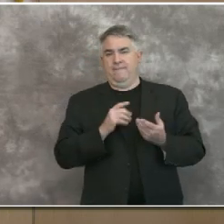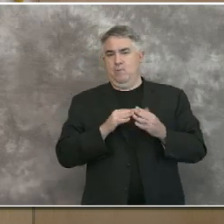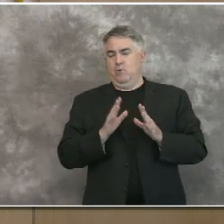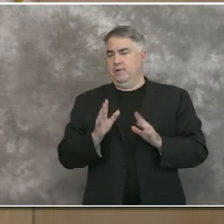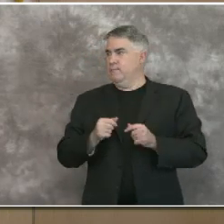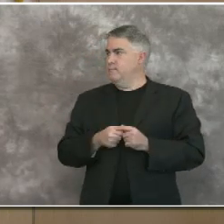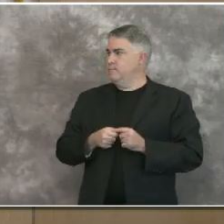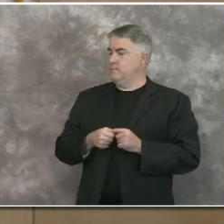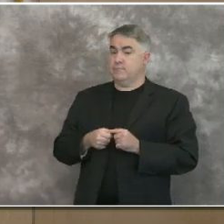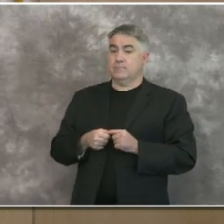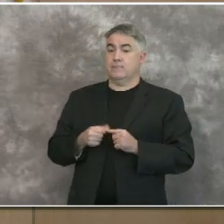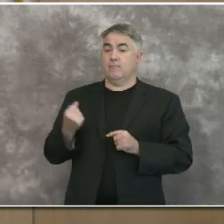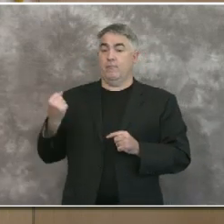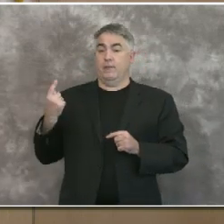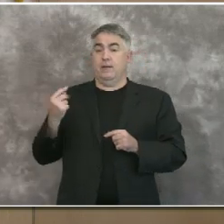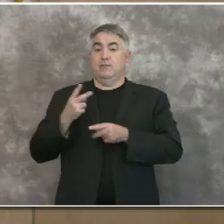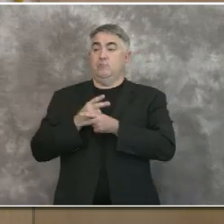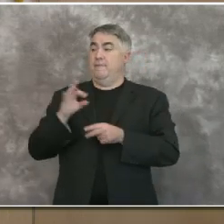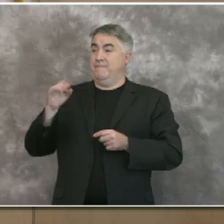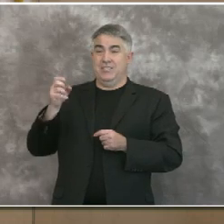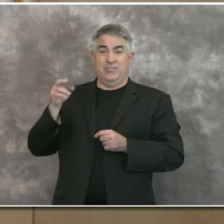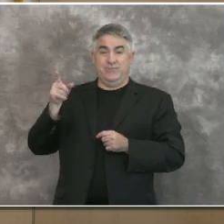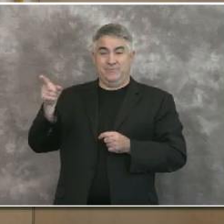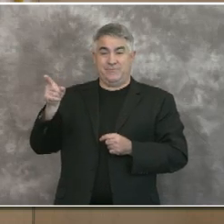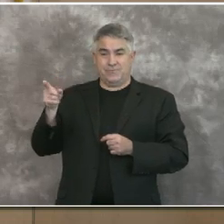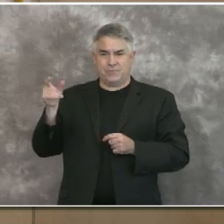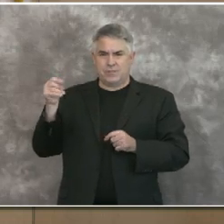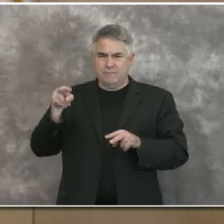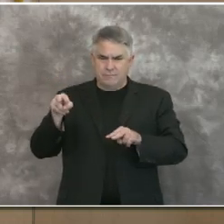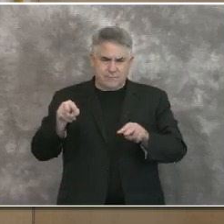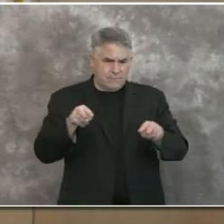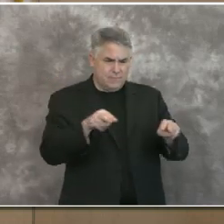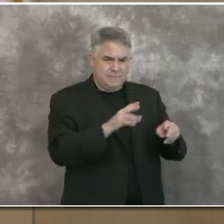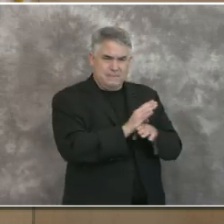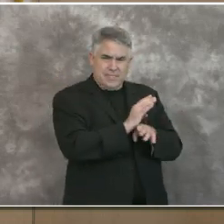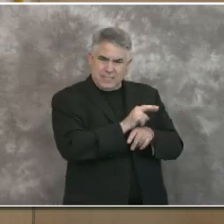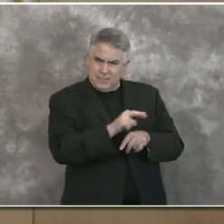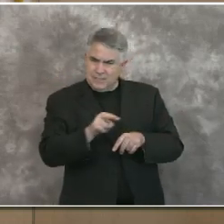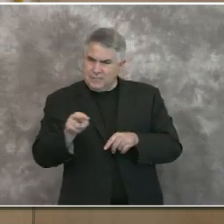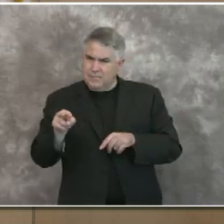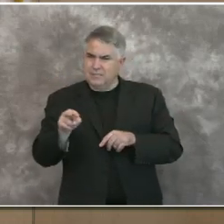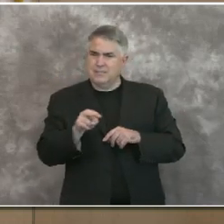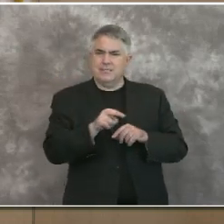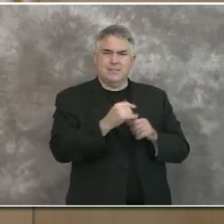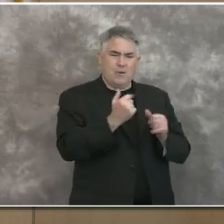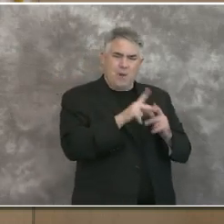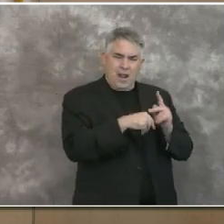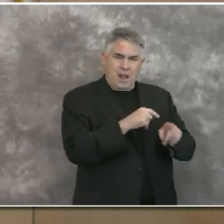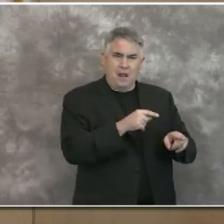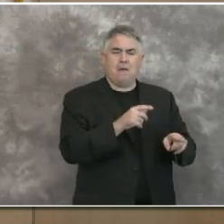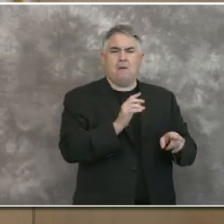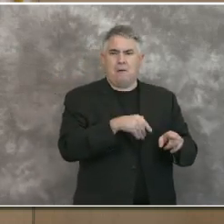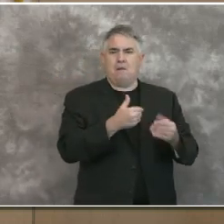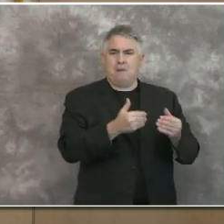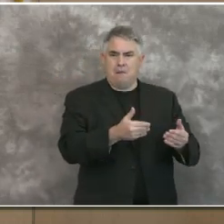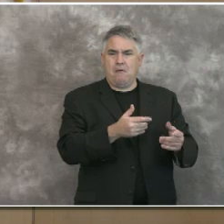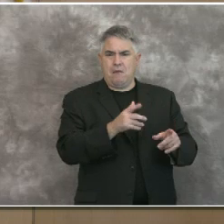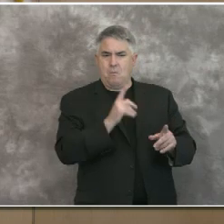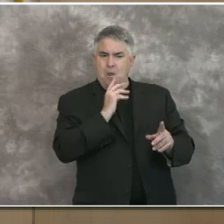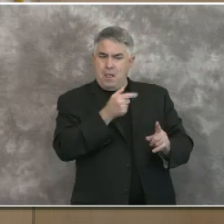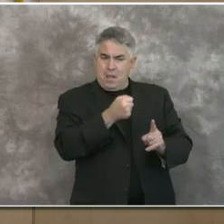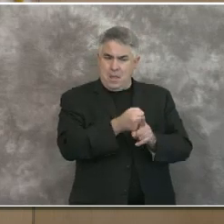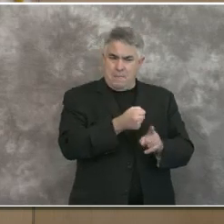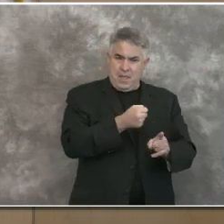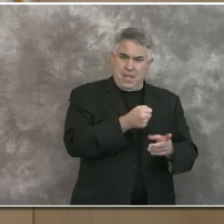Fletcher stated, we have to look at businesses in terms of what type of intensity or impact they'll have, and also when people